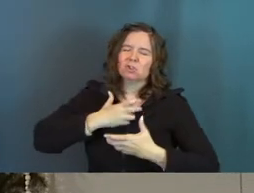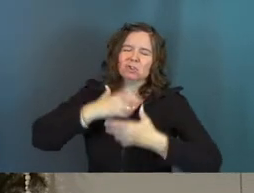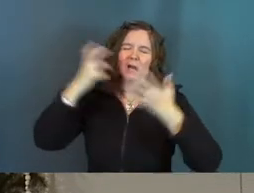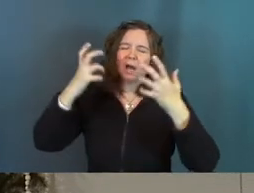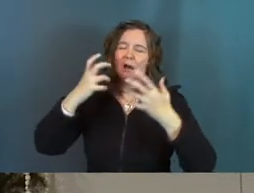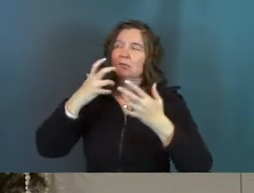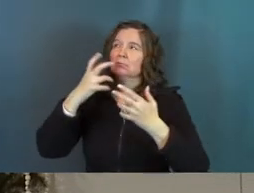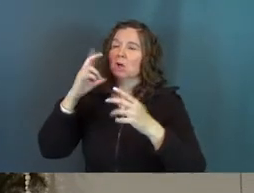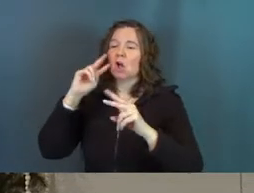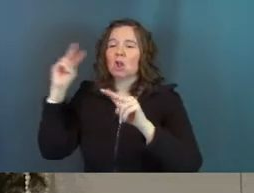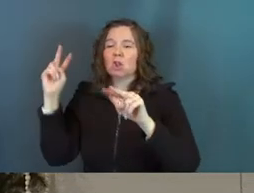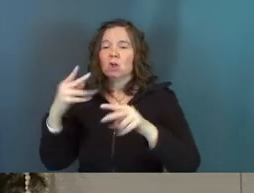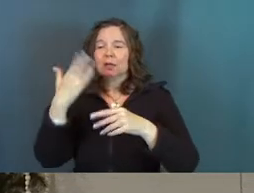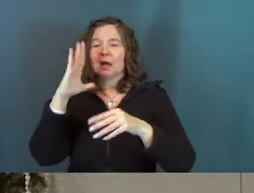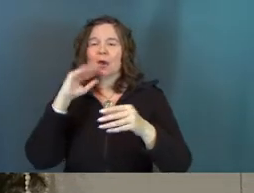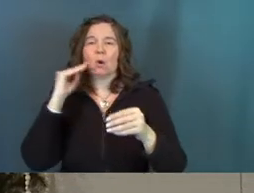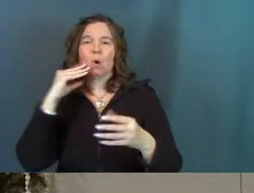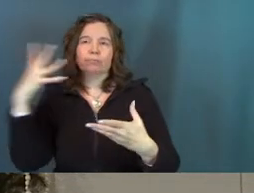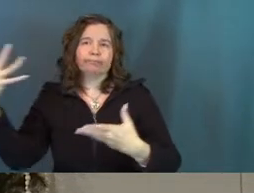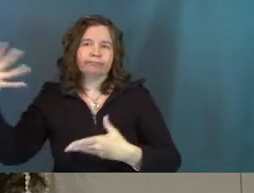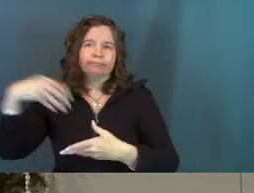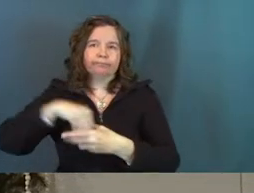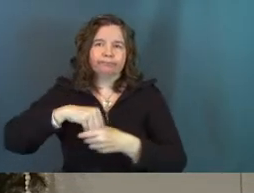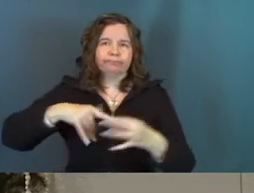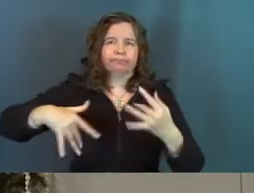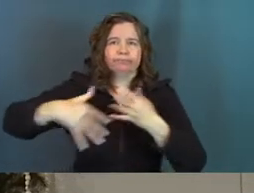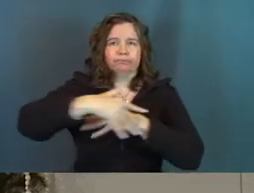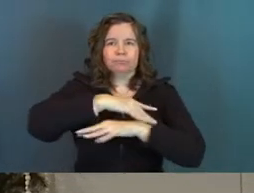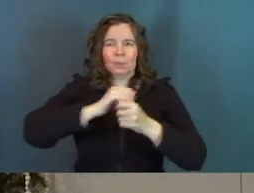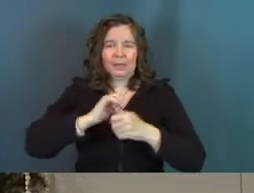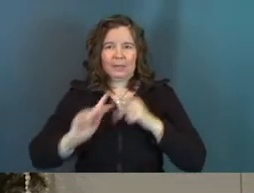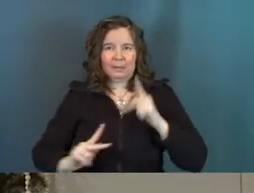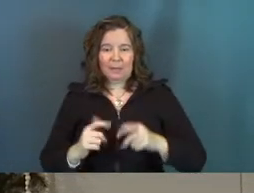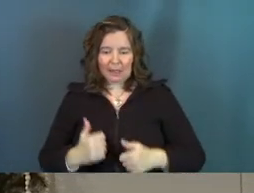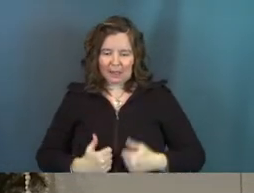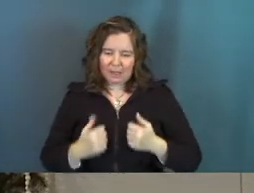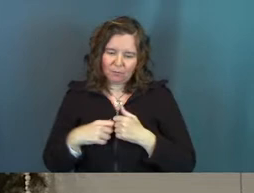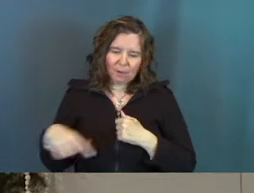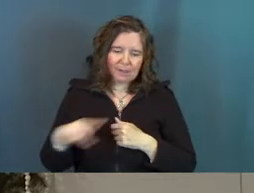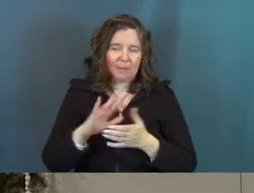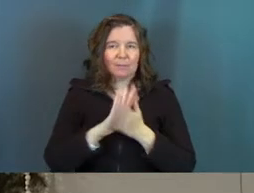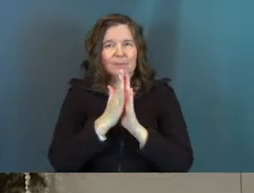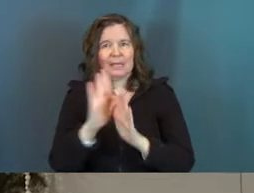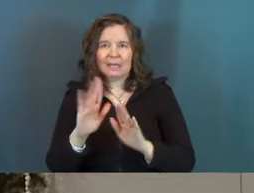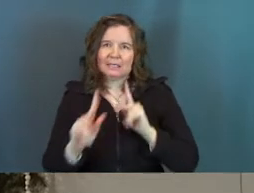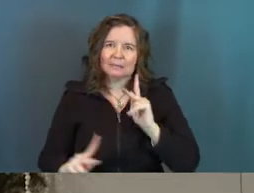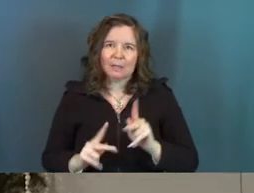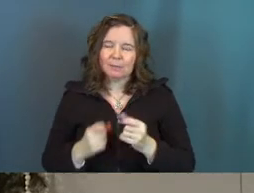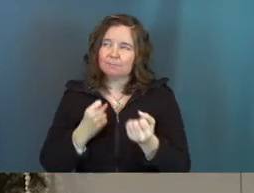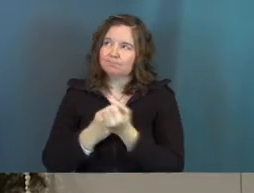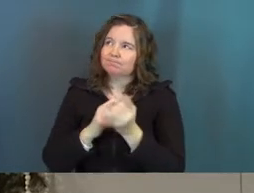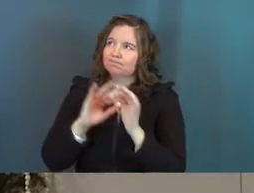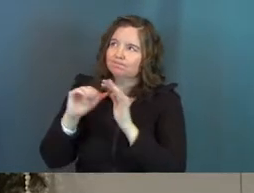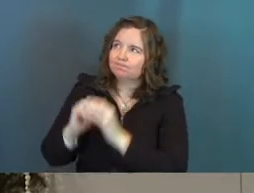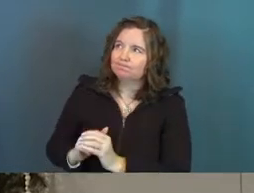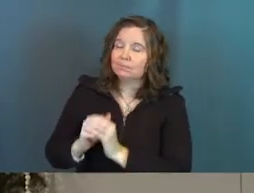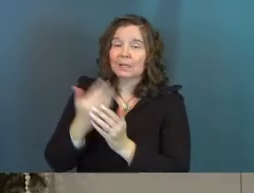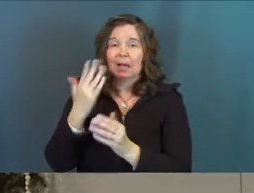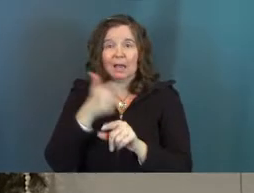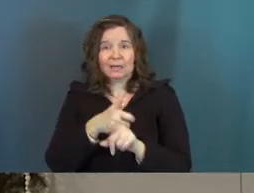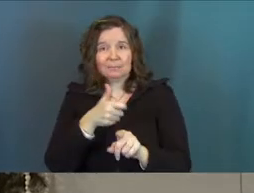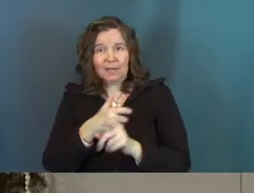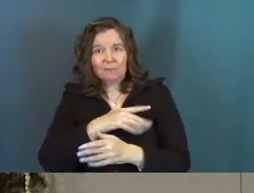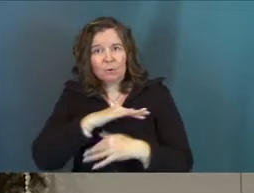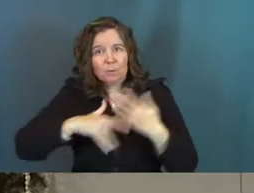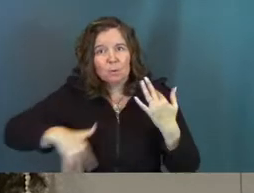'Look, God's home is now among his people. He will live with them, and they will be his people. God himself will be